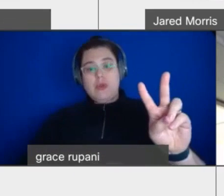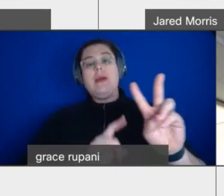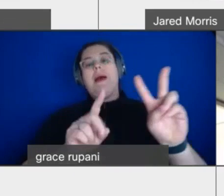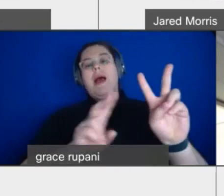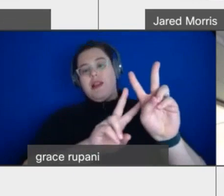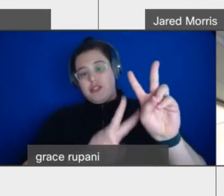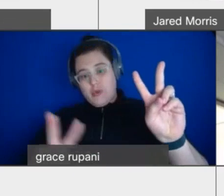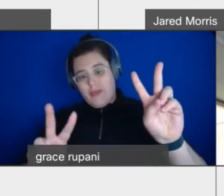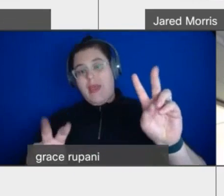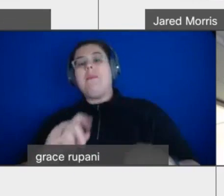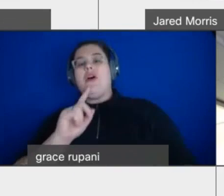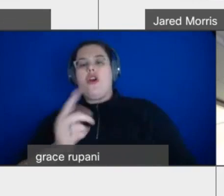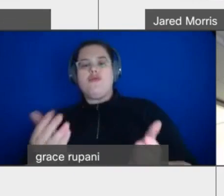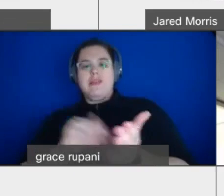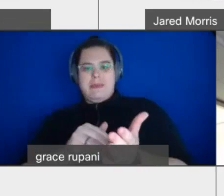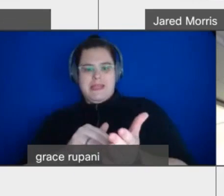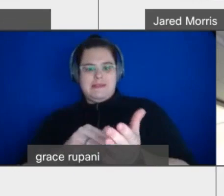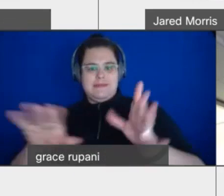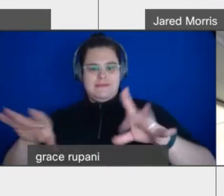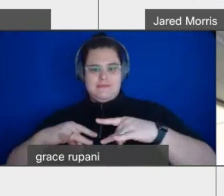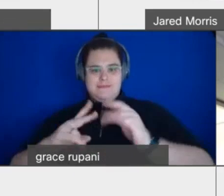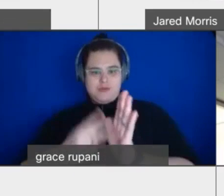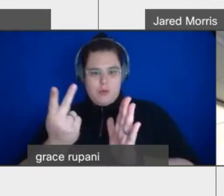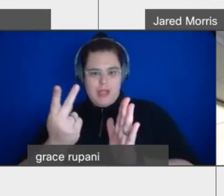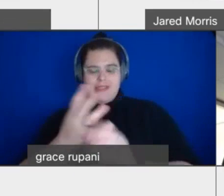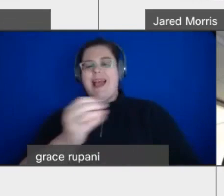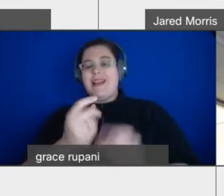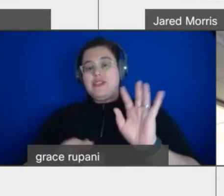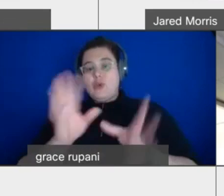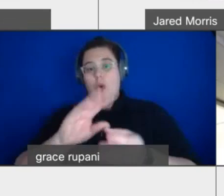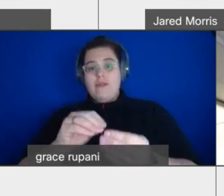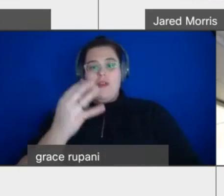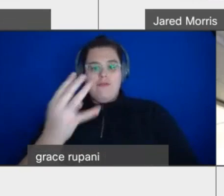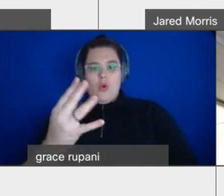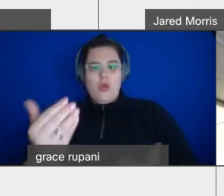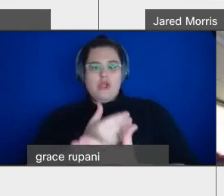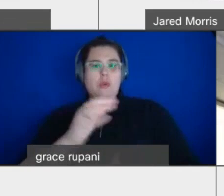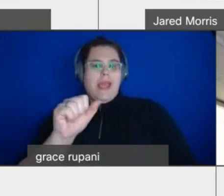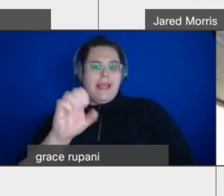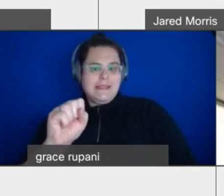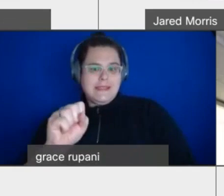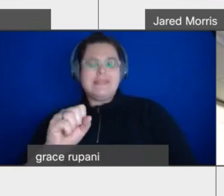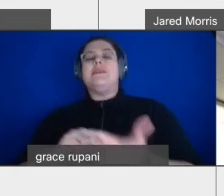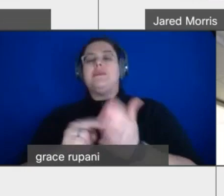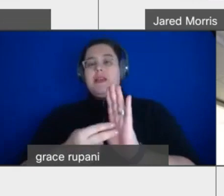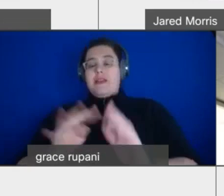and we've had a total of 4 new cases since last week. So 406 may